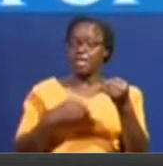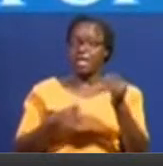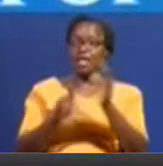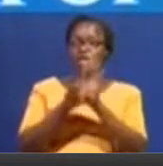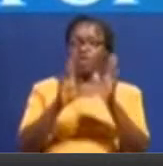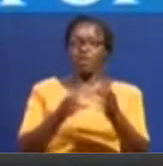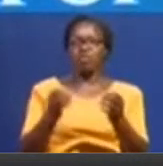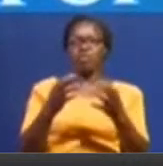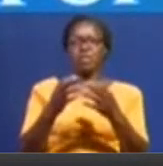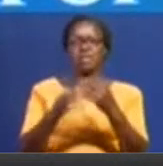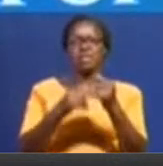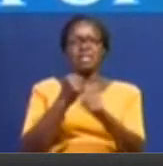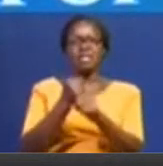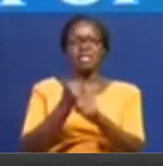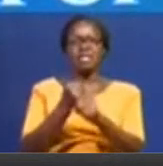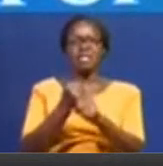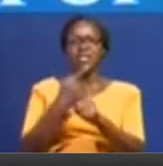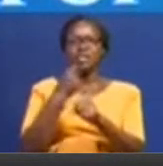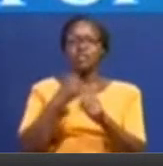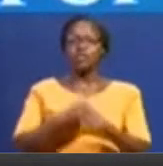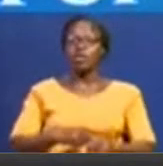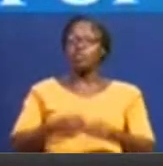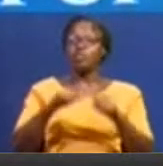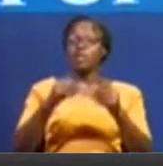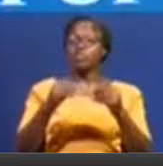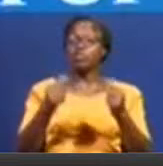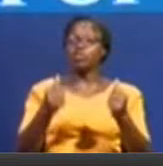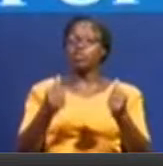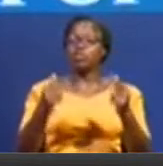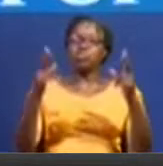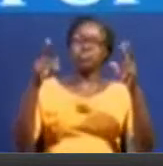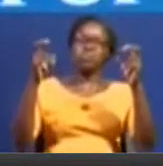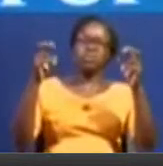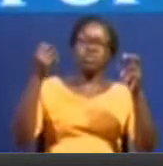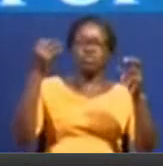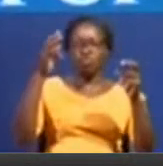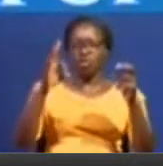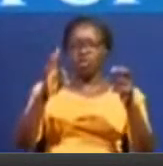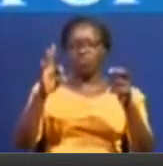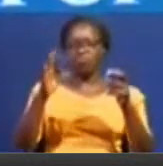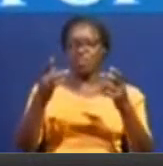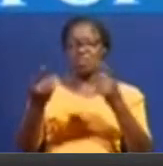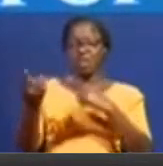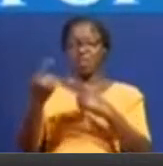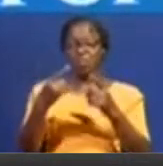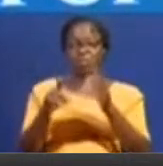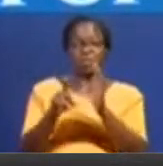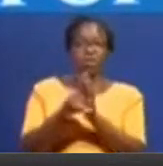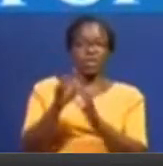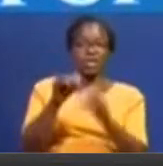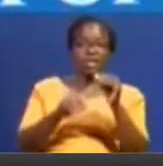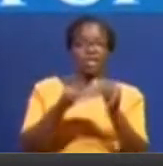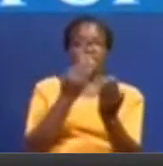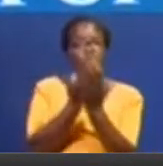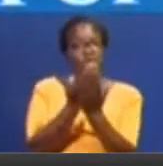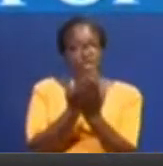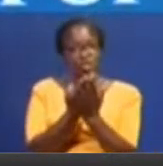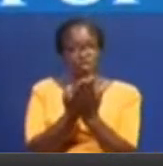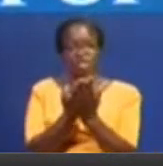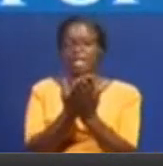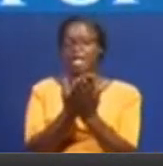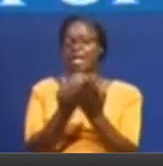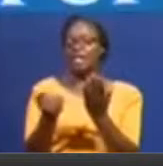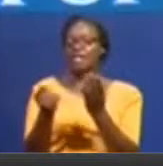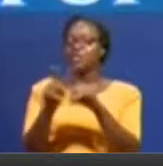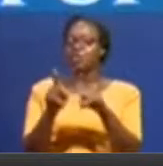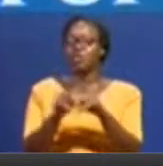years, so I would be able to handle the issues of that come up in litigation in election petitions. You can be